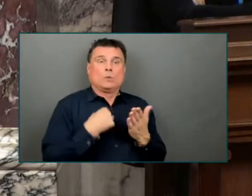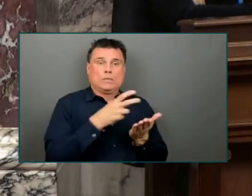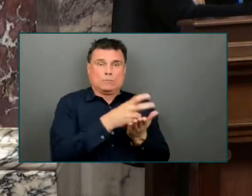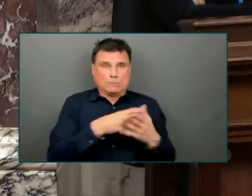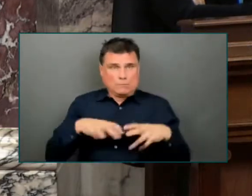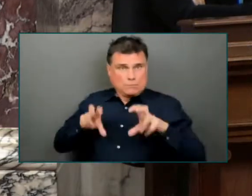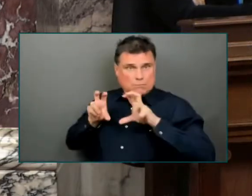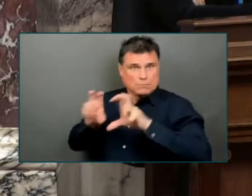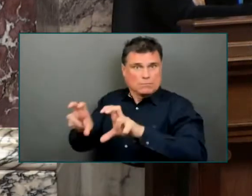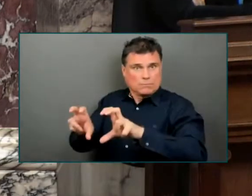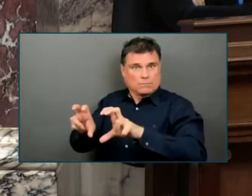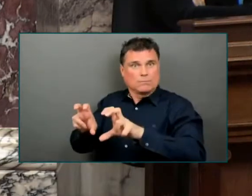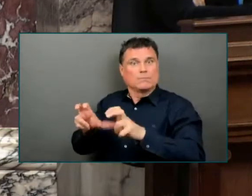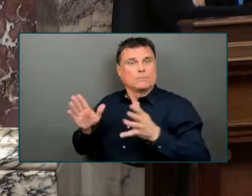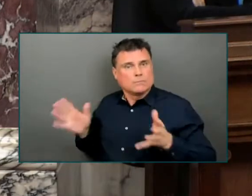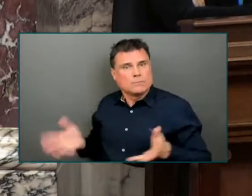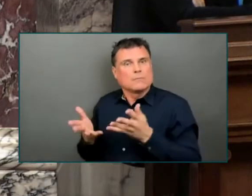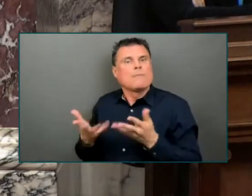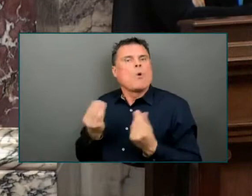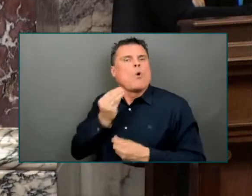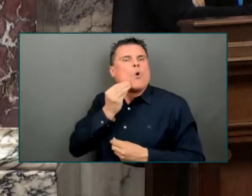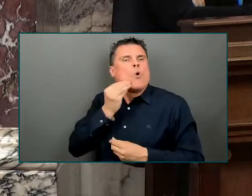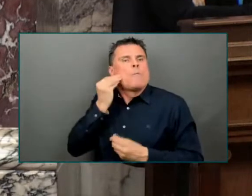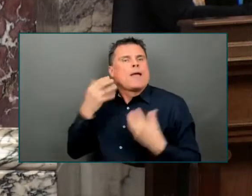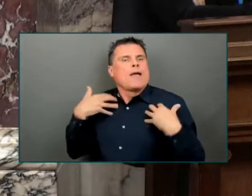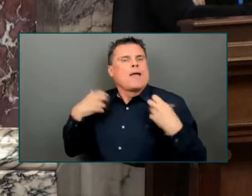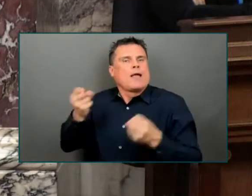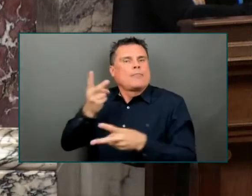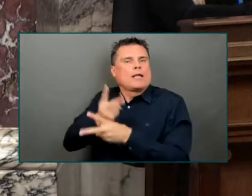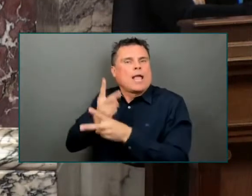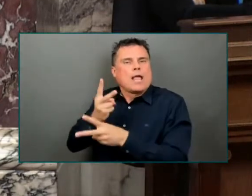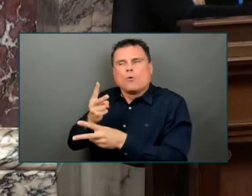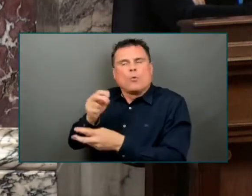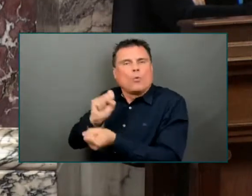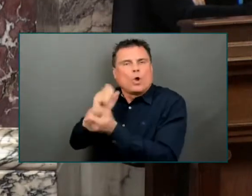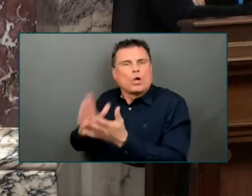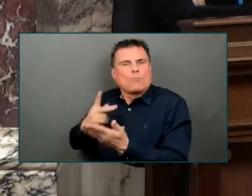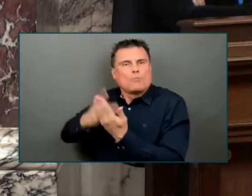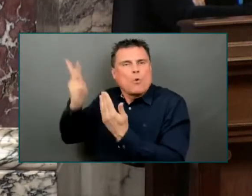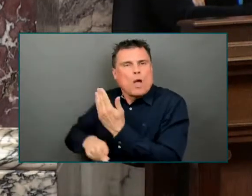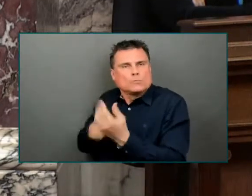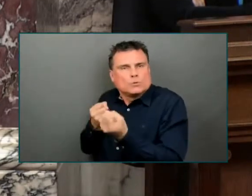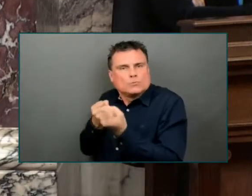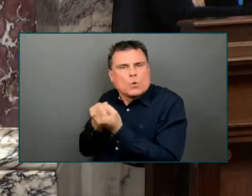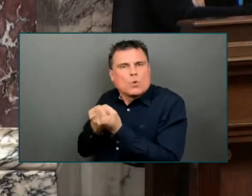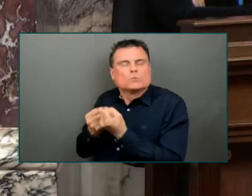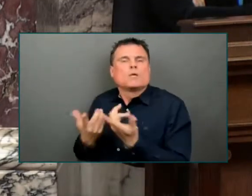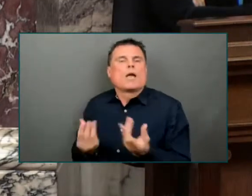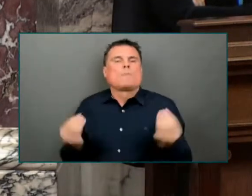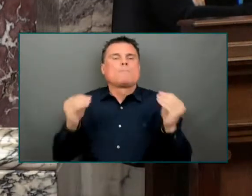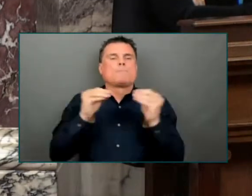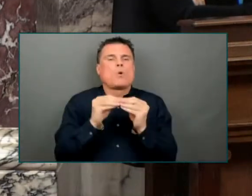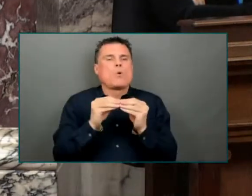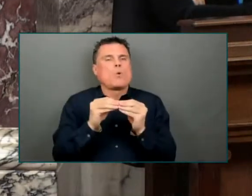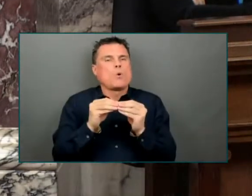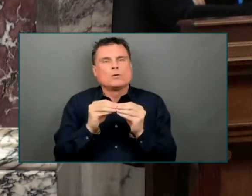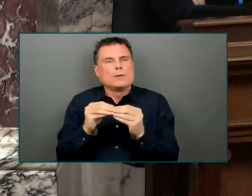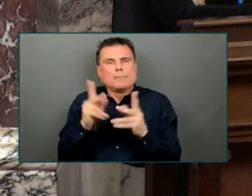Additionally, the Health Career Access Program will help build up a compassionate and qualified workforce in the seniors'